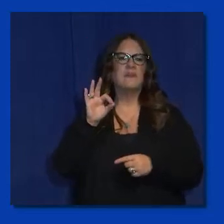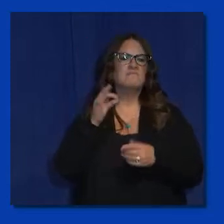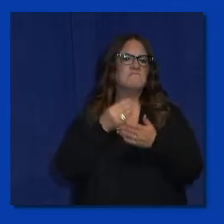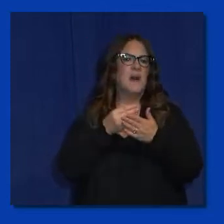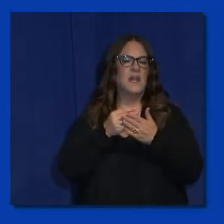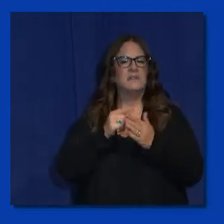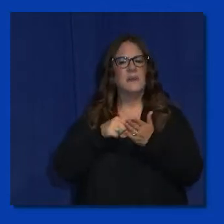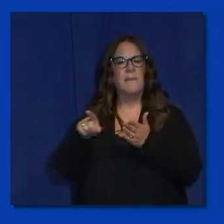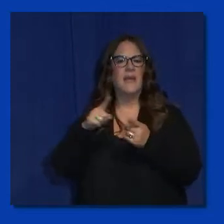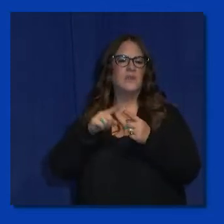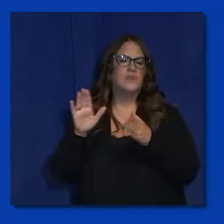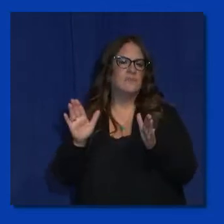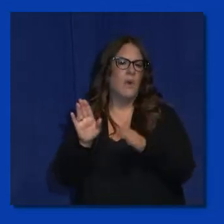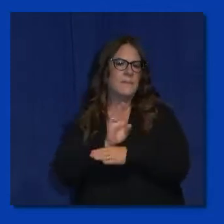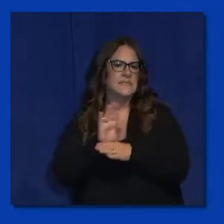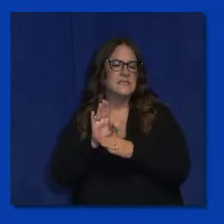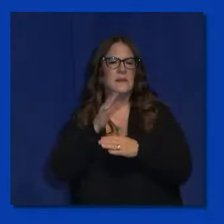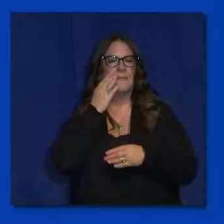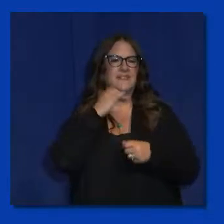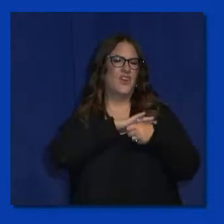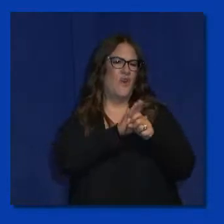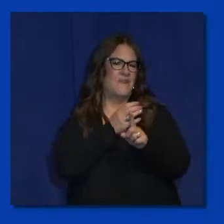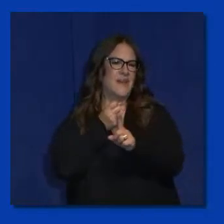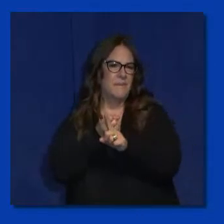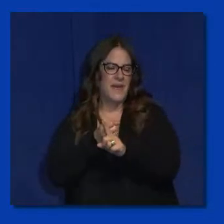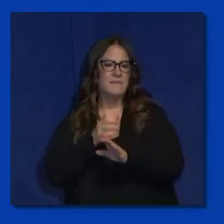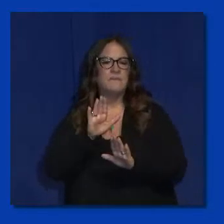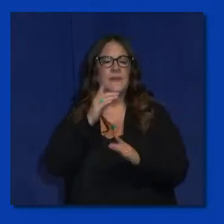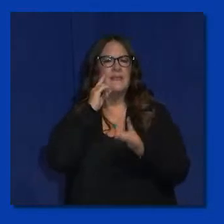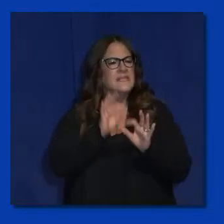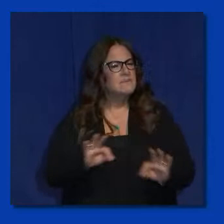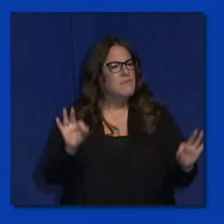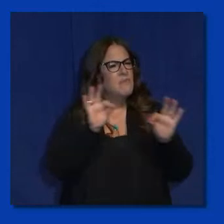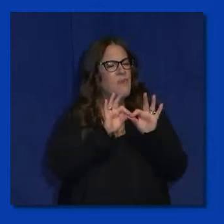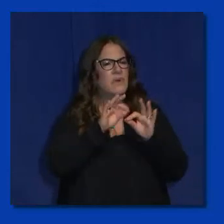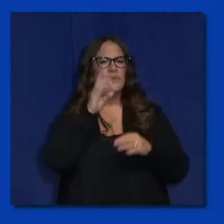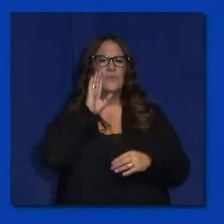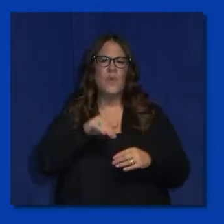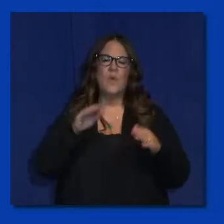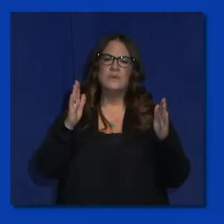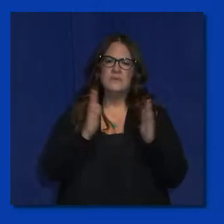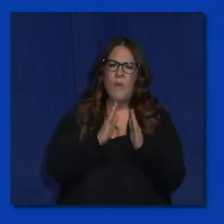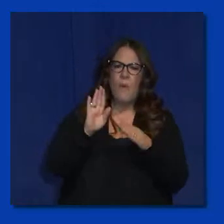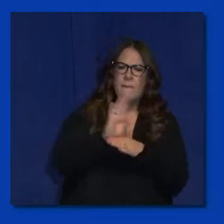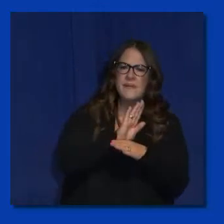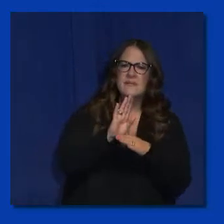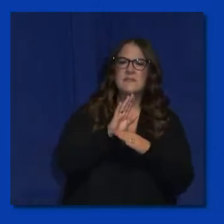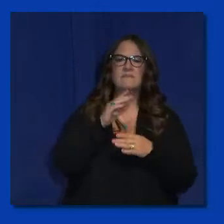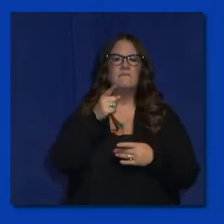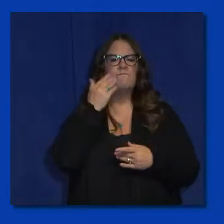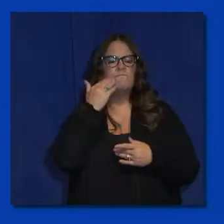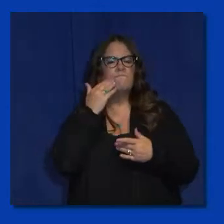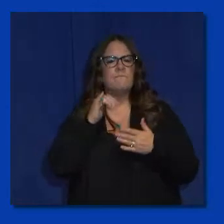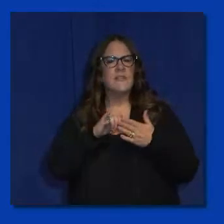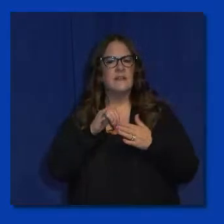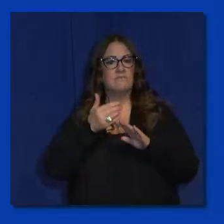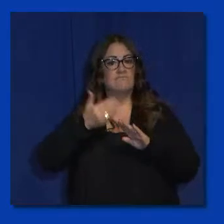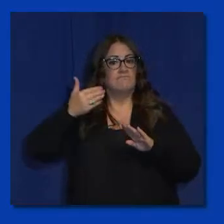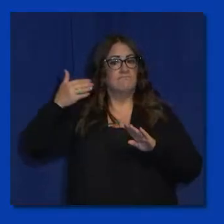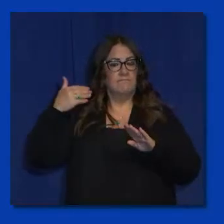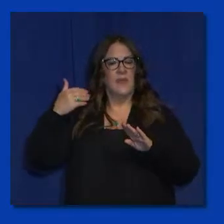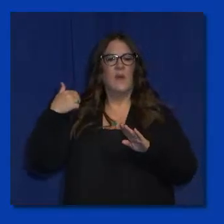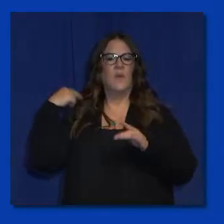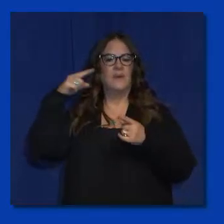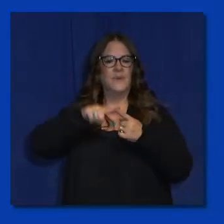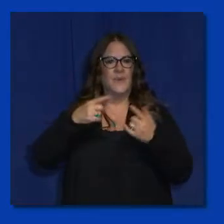put it in perspective. This is the big number I think is important. For small businesses, you add up what we did in the early action